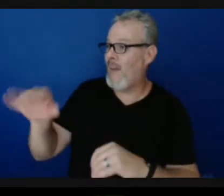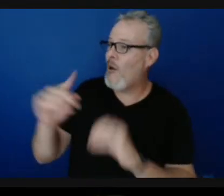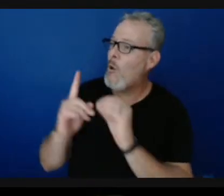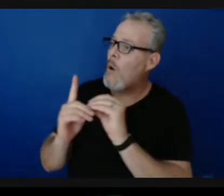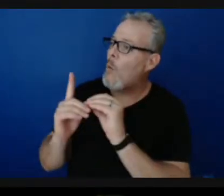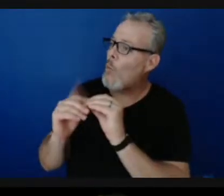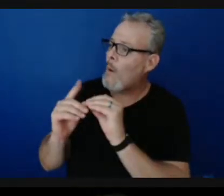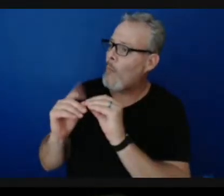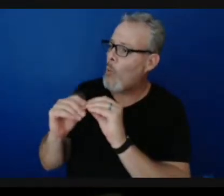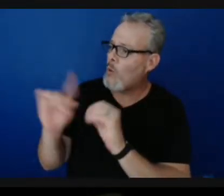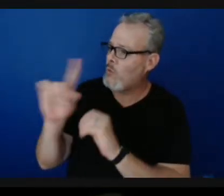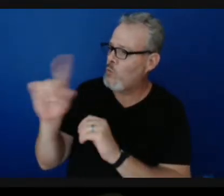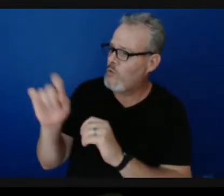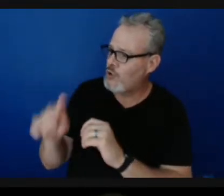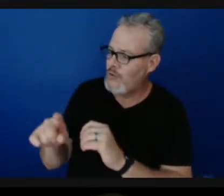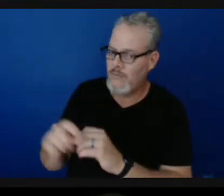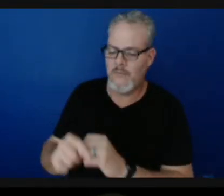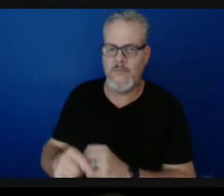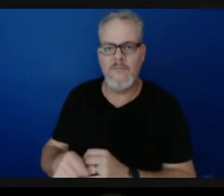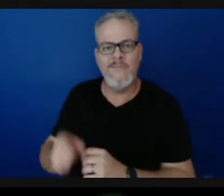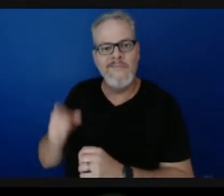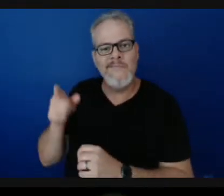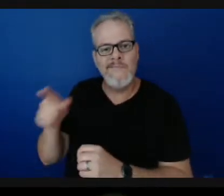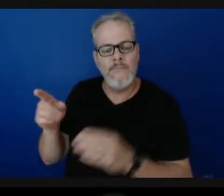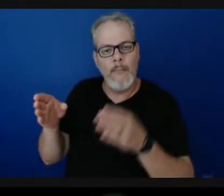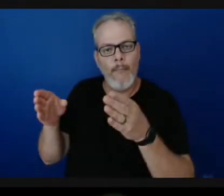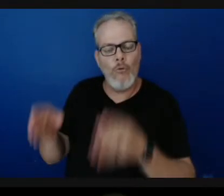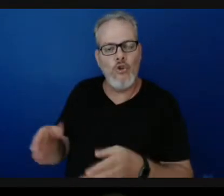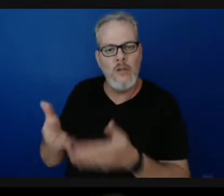Are you kidding ass?